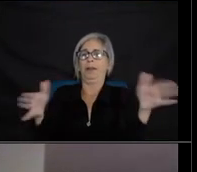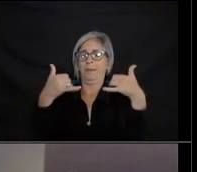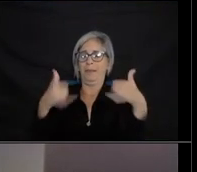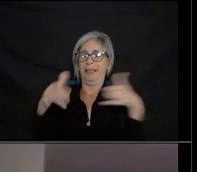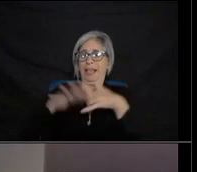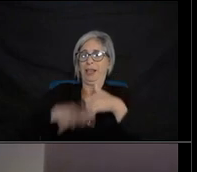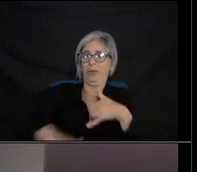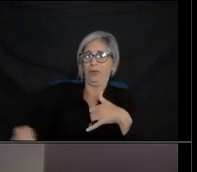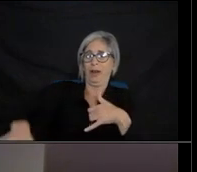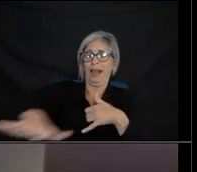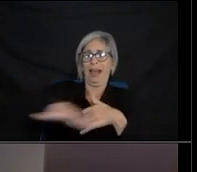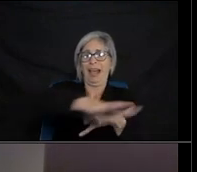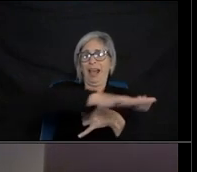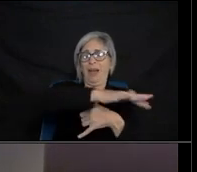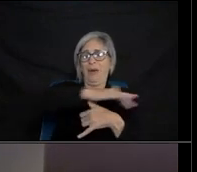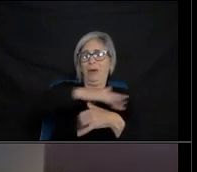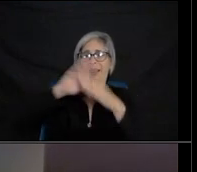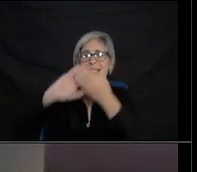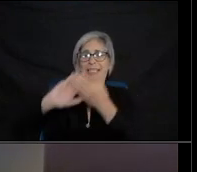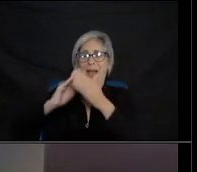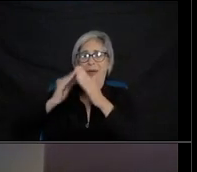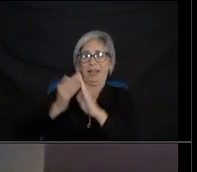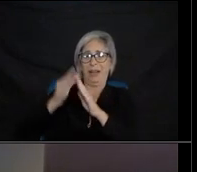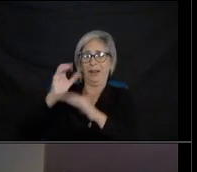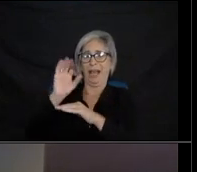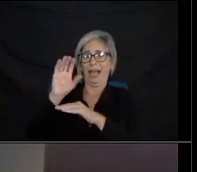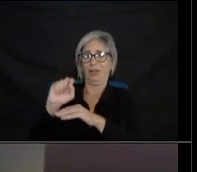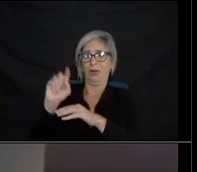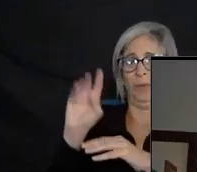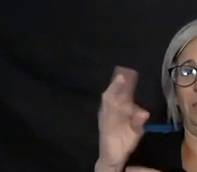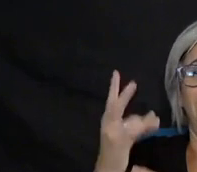areas in our downtown on October